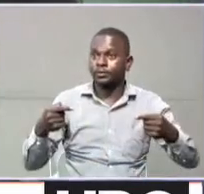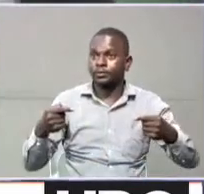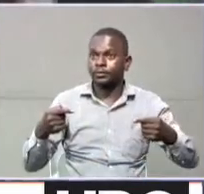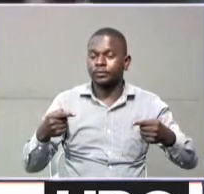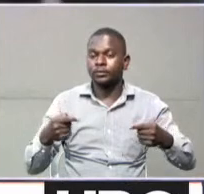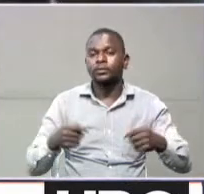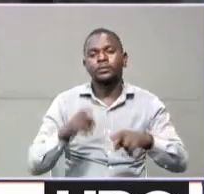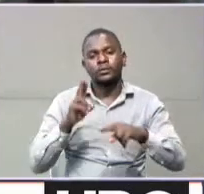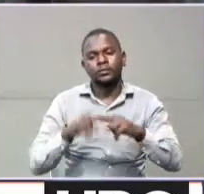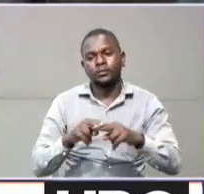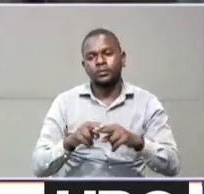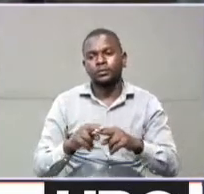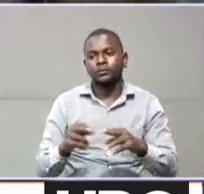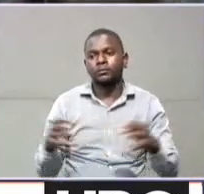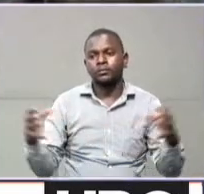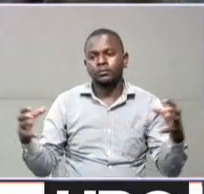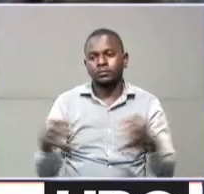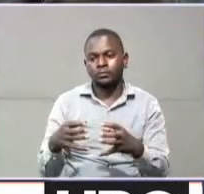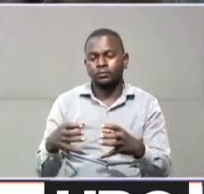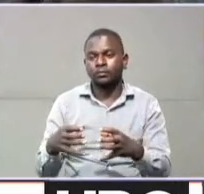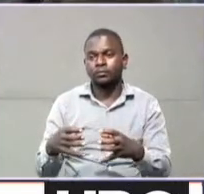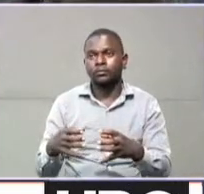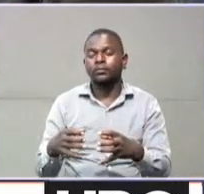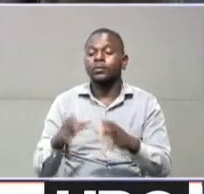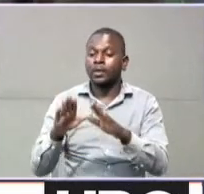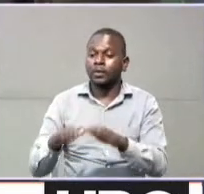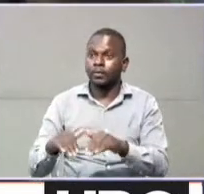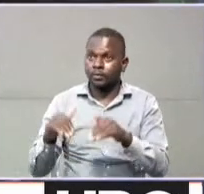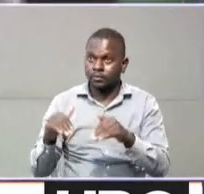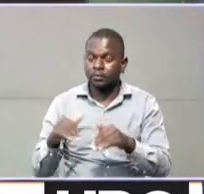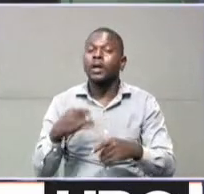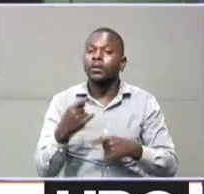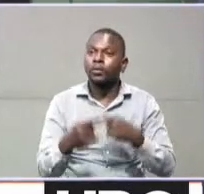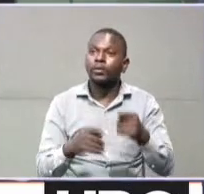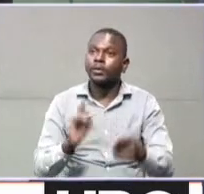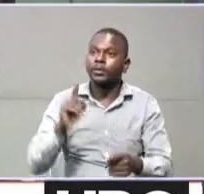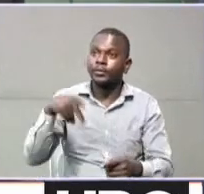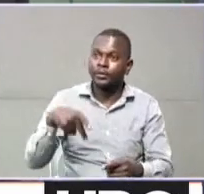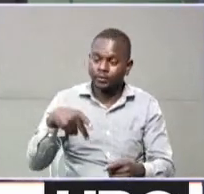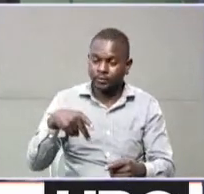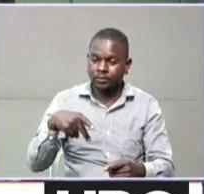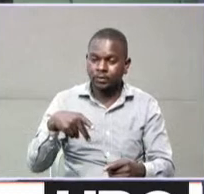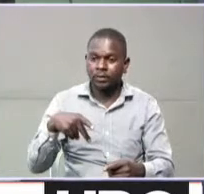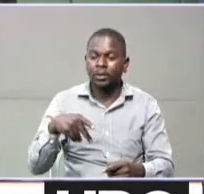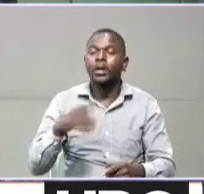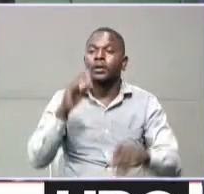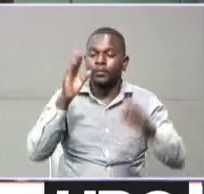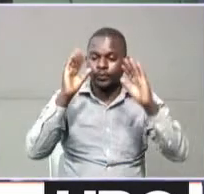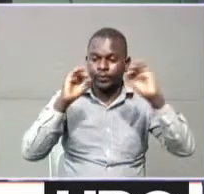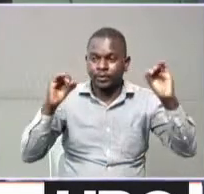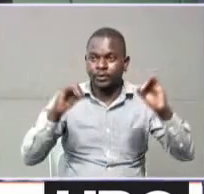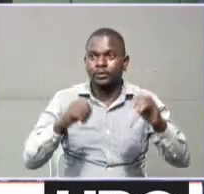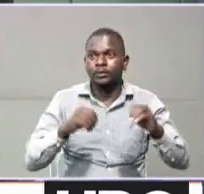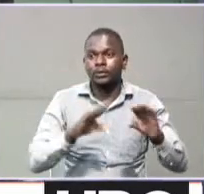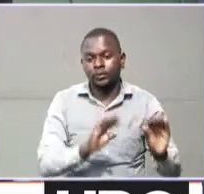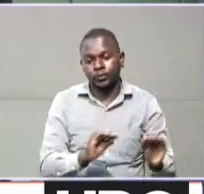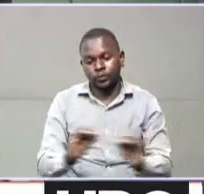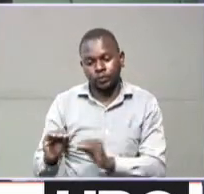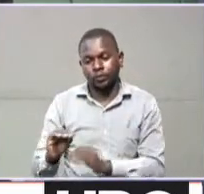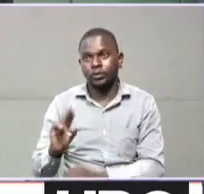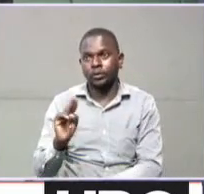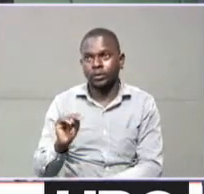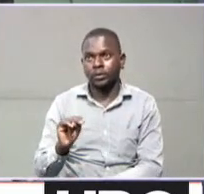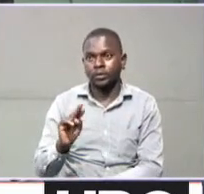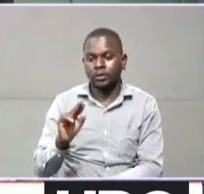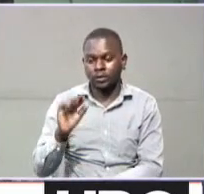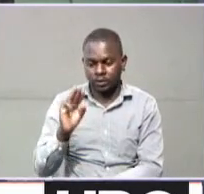and sits on the government side of parliament continues to hold out as the democratic party president after effectively crossing to the nra